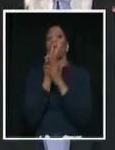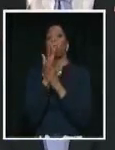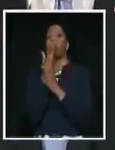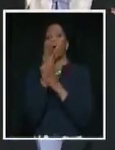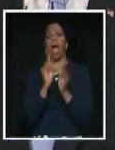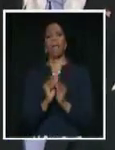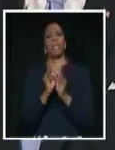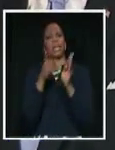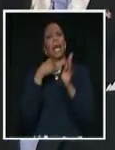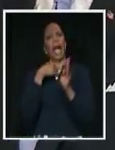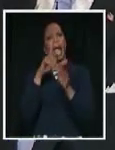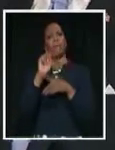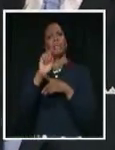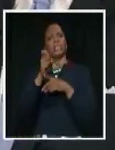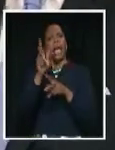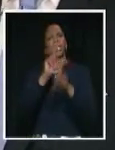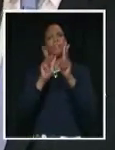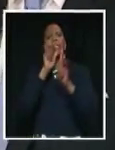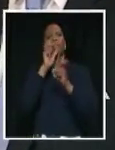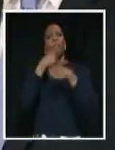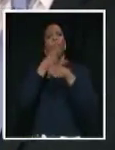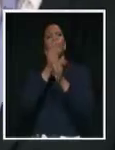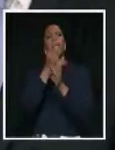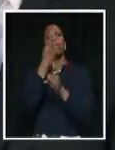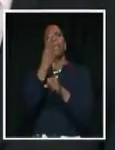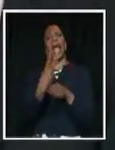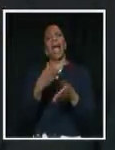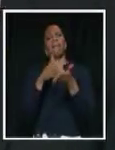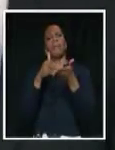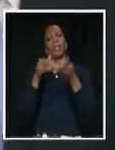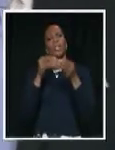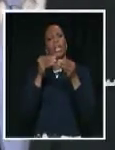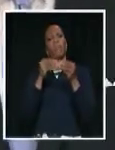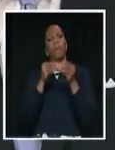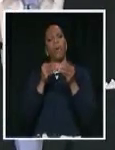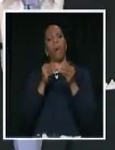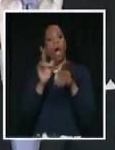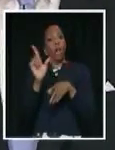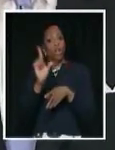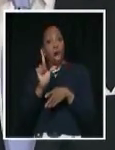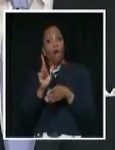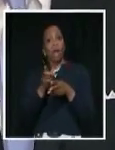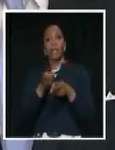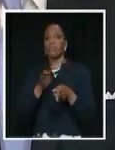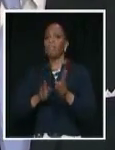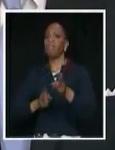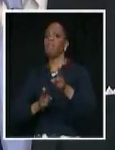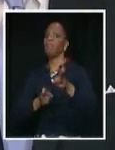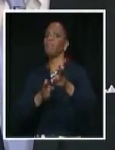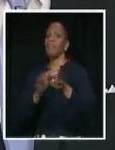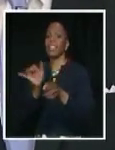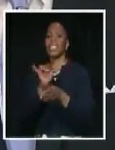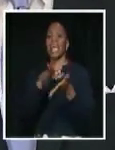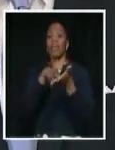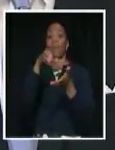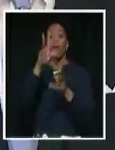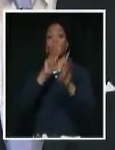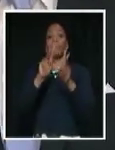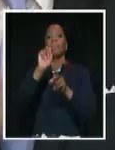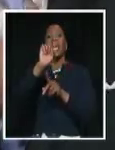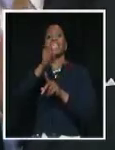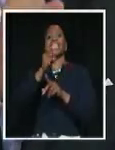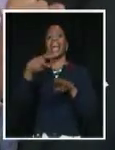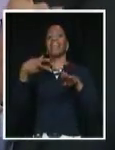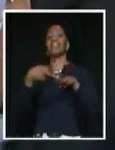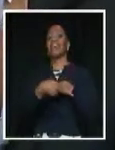tax people who make $500,000 or more. Mr. Lhota is rushing to give those same wealthy people a tax cut, to give big corporations a tax